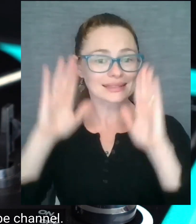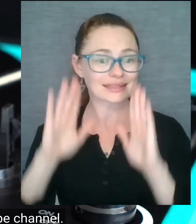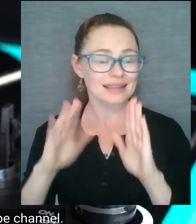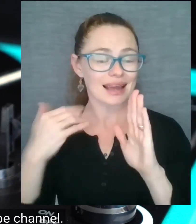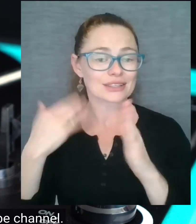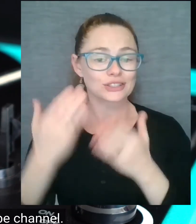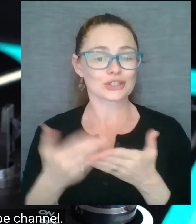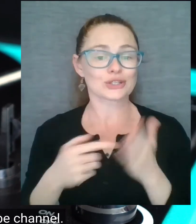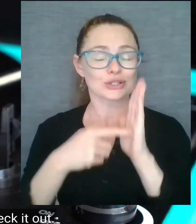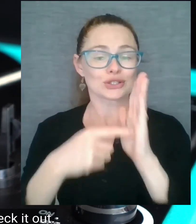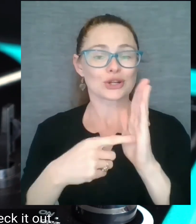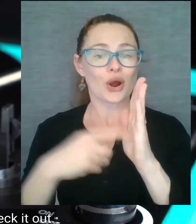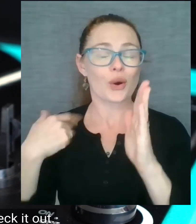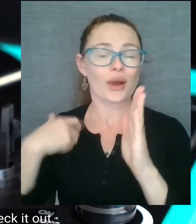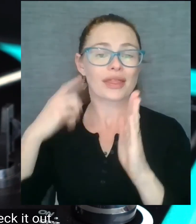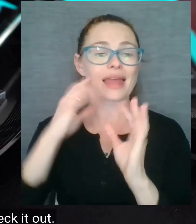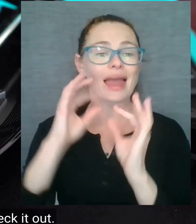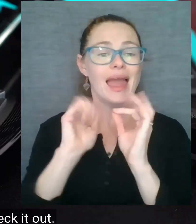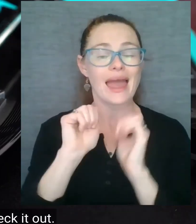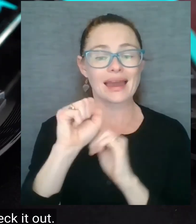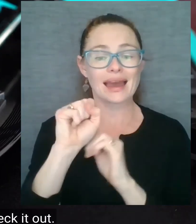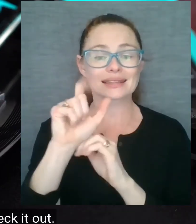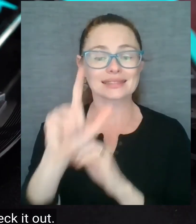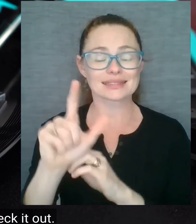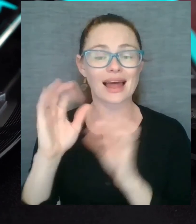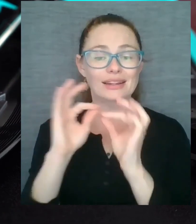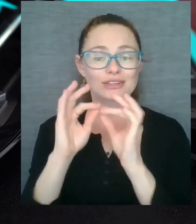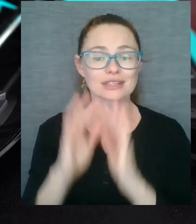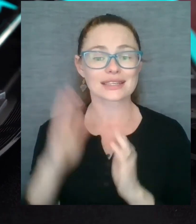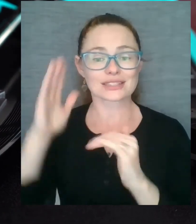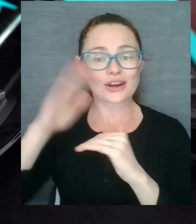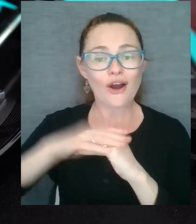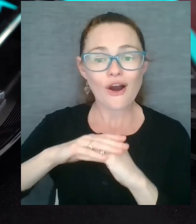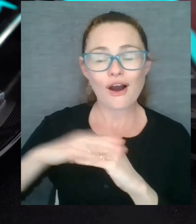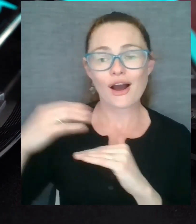on our Whalar YouTube channel, so go ahead and check it out.